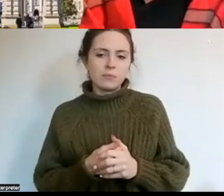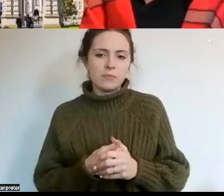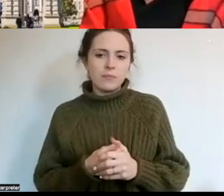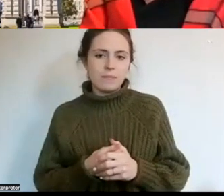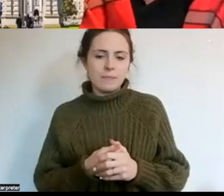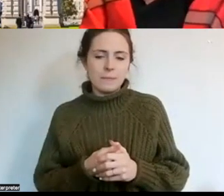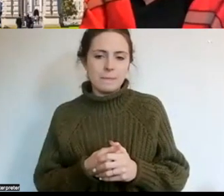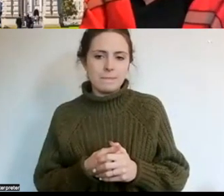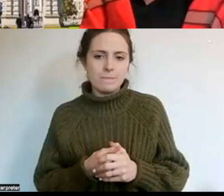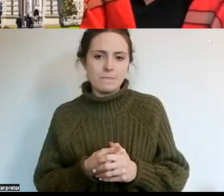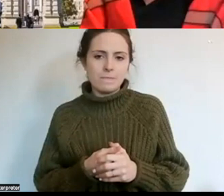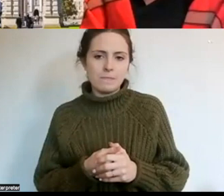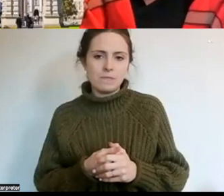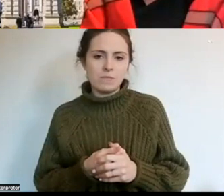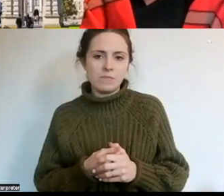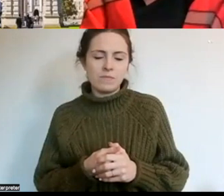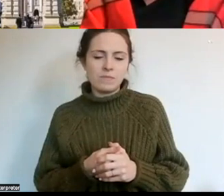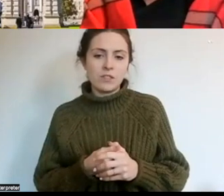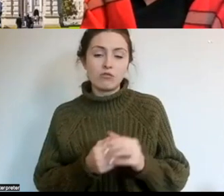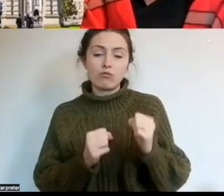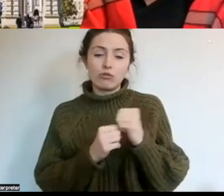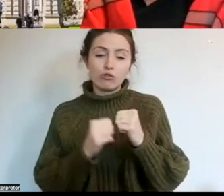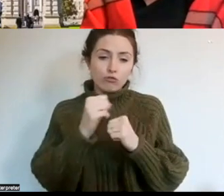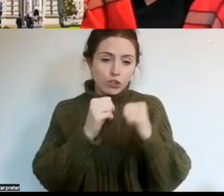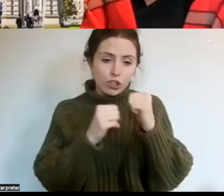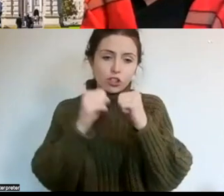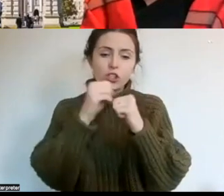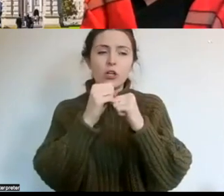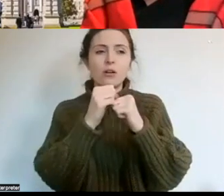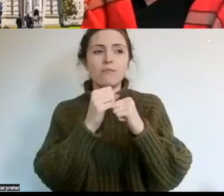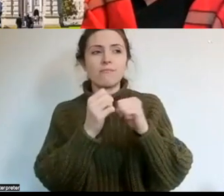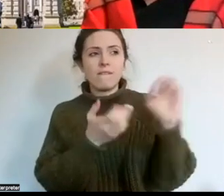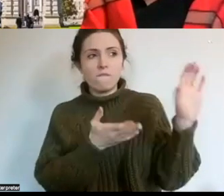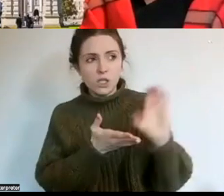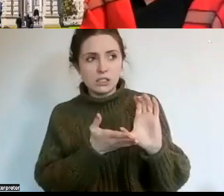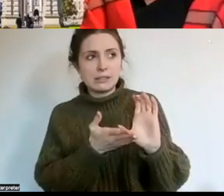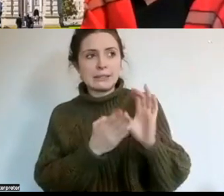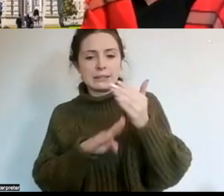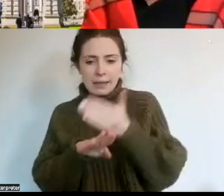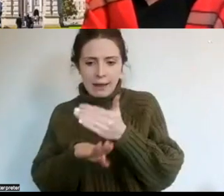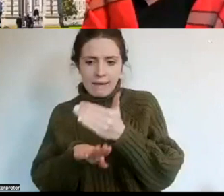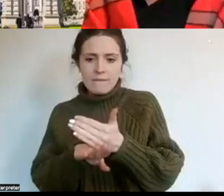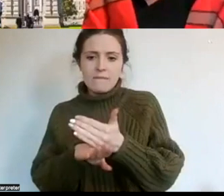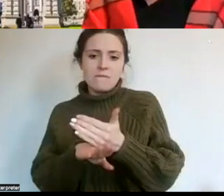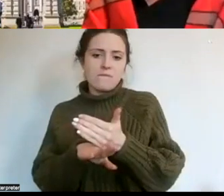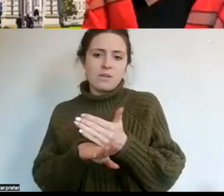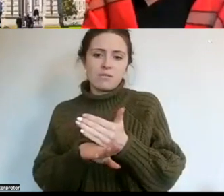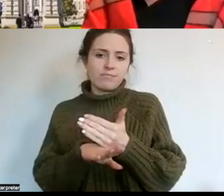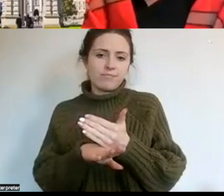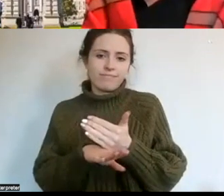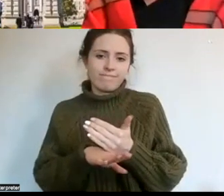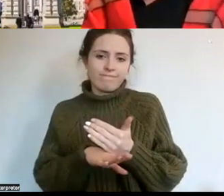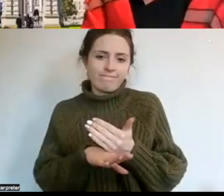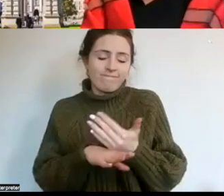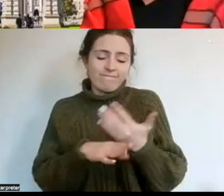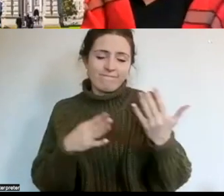So the whole structure around funding, around staffing, and around the structure just seems